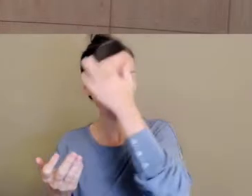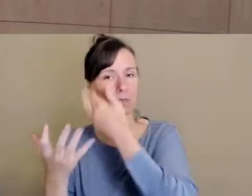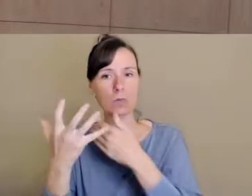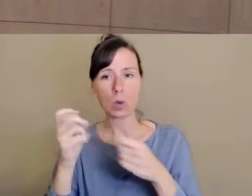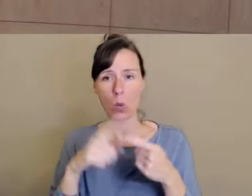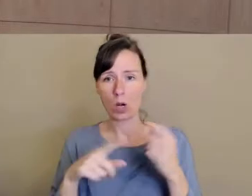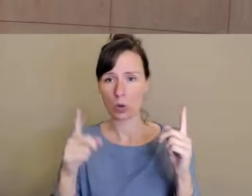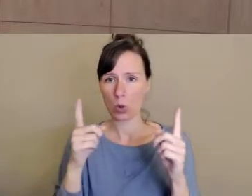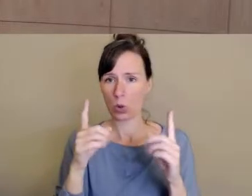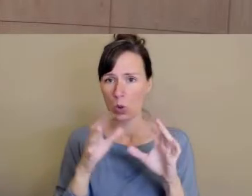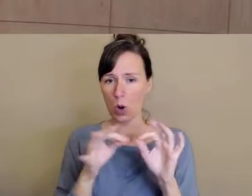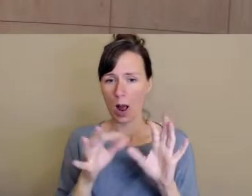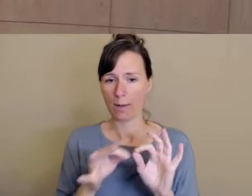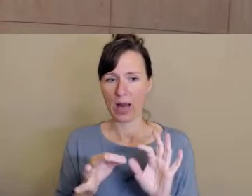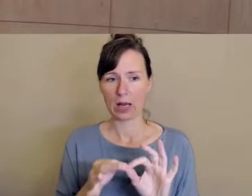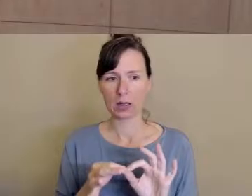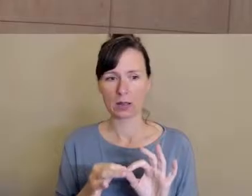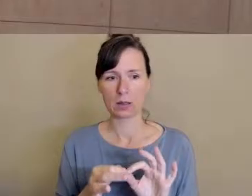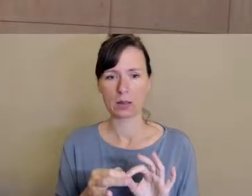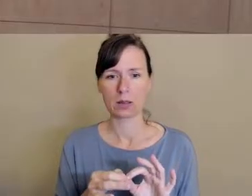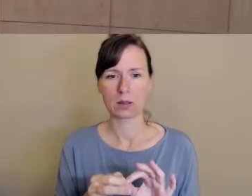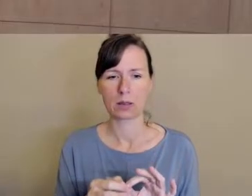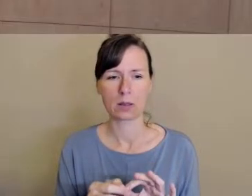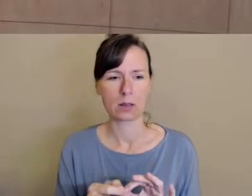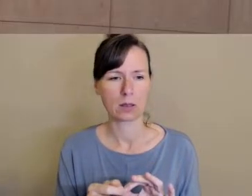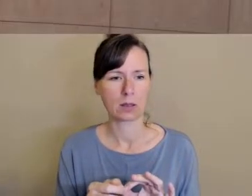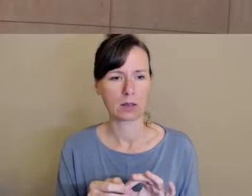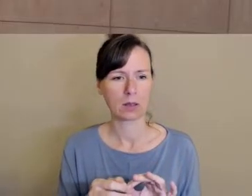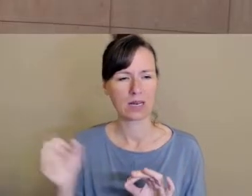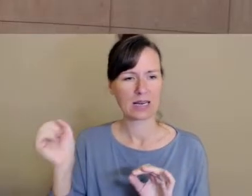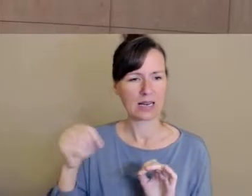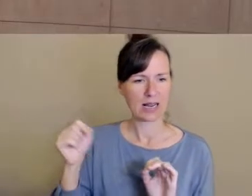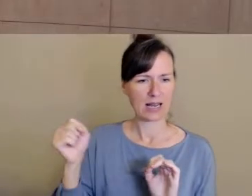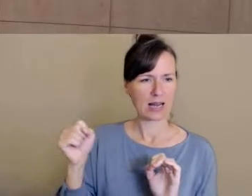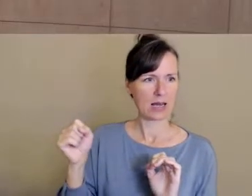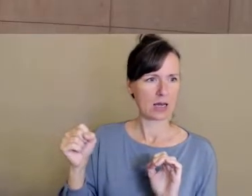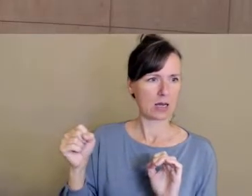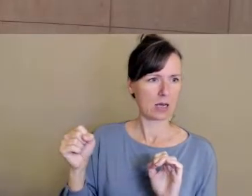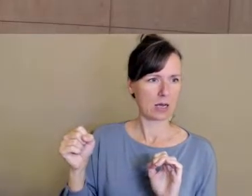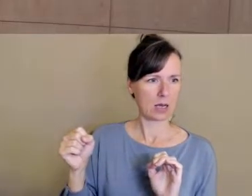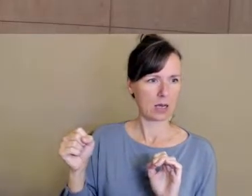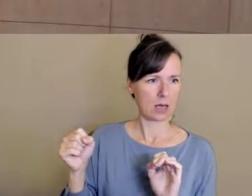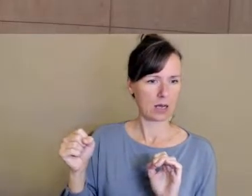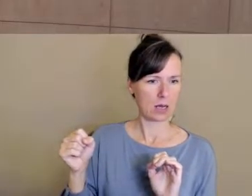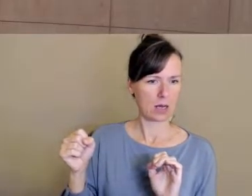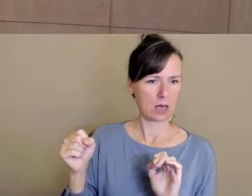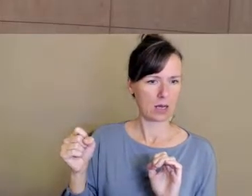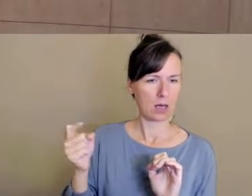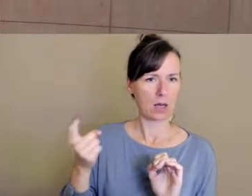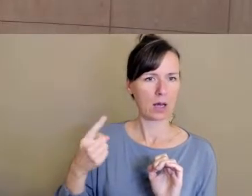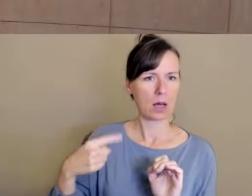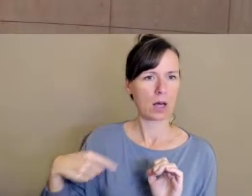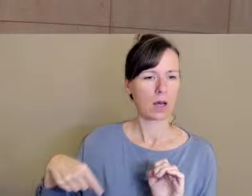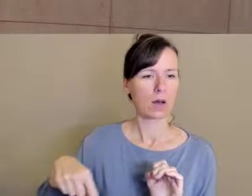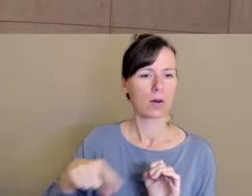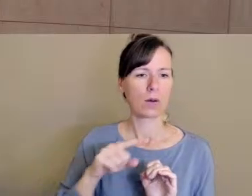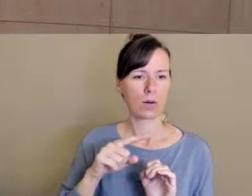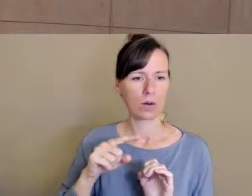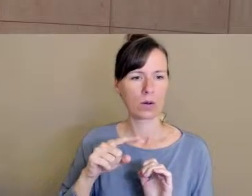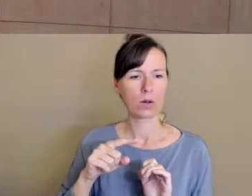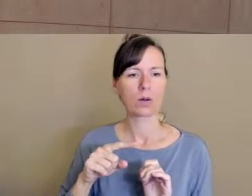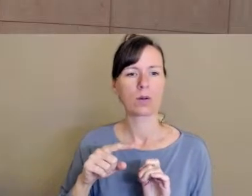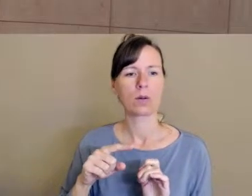say, of course, this year we did, offer some assistance just because of the was.